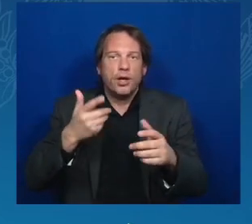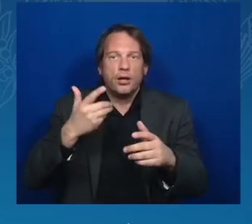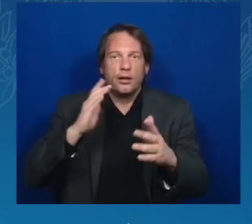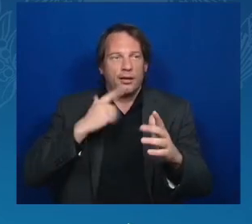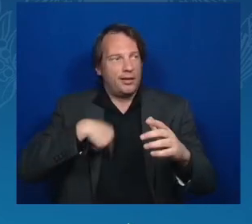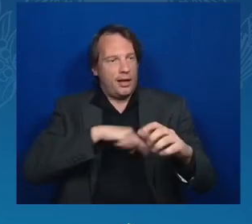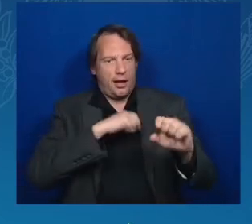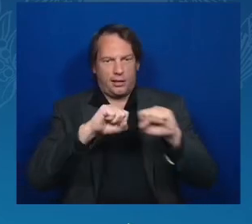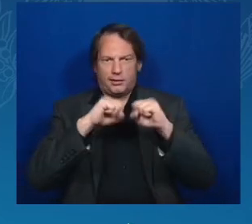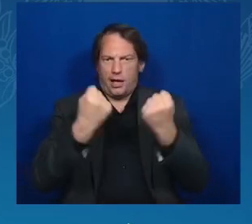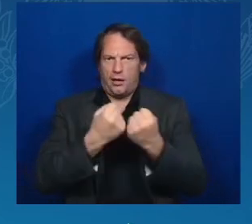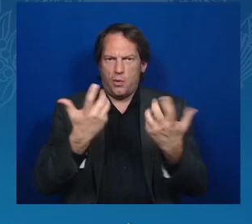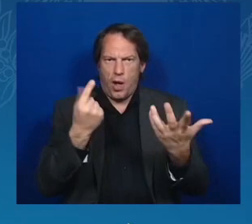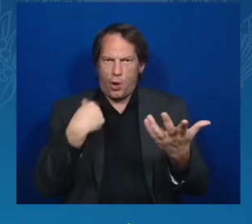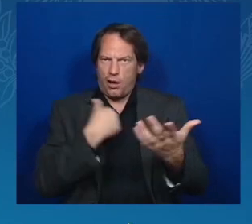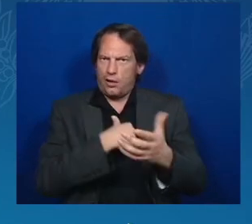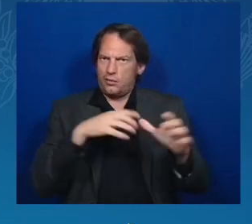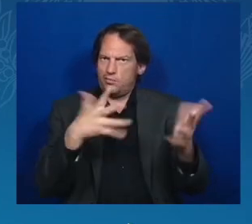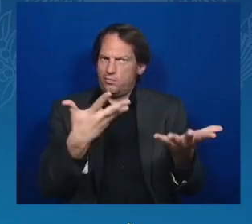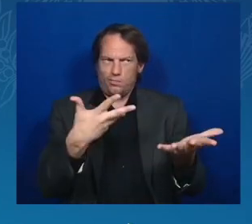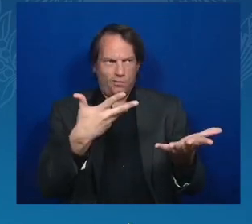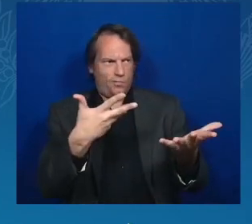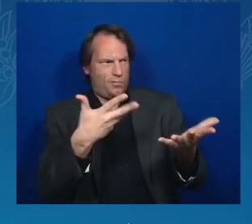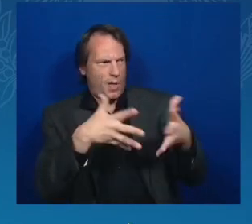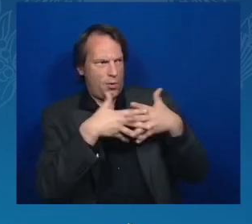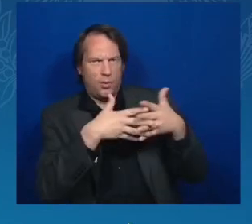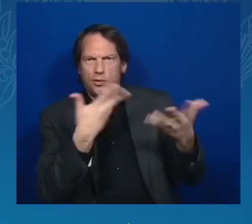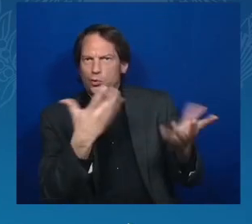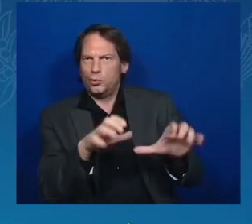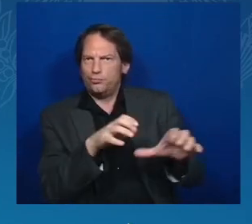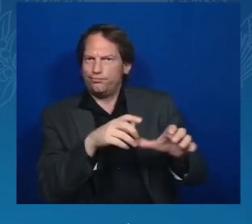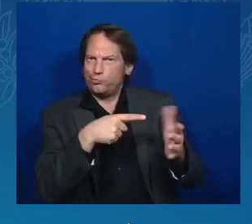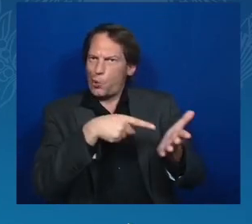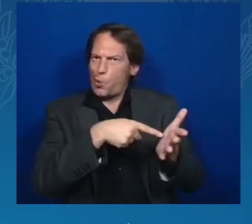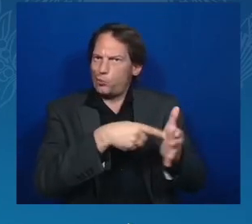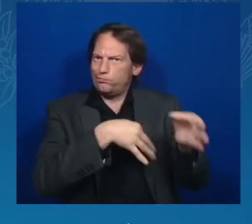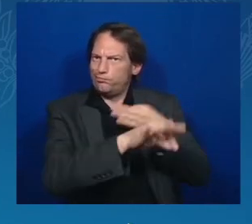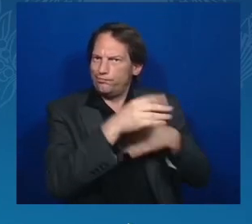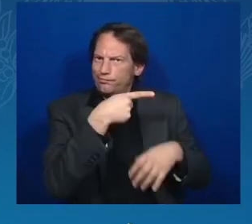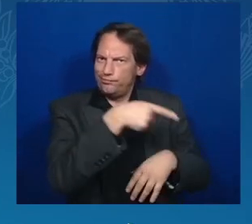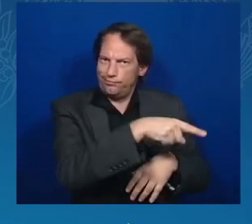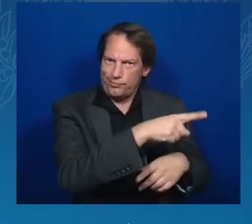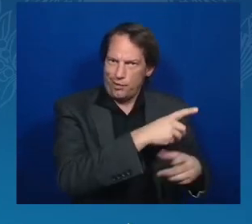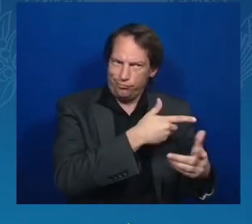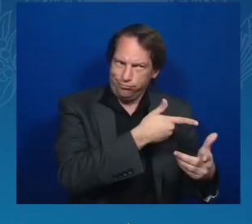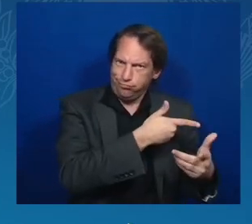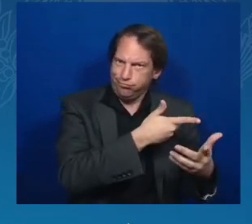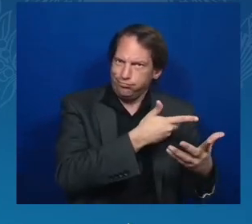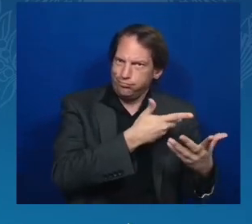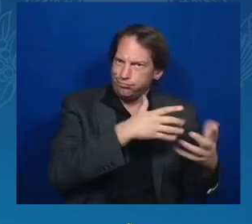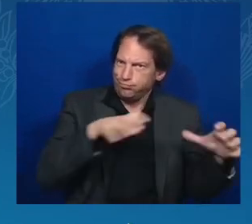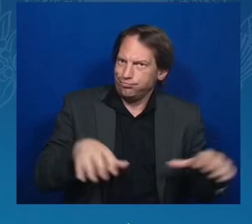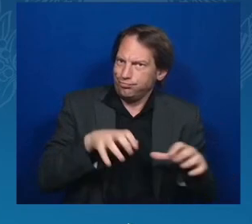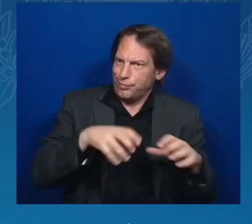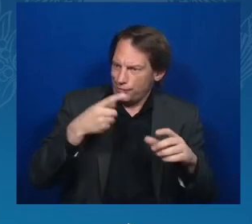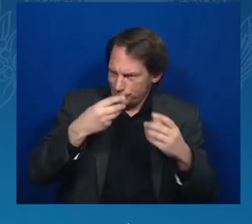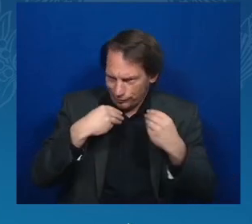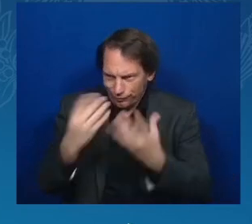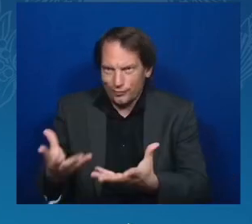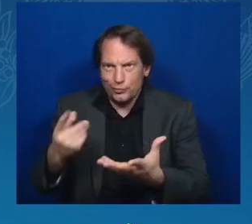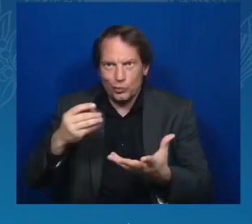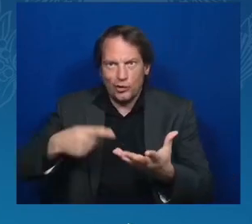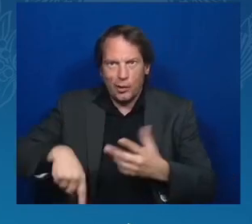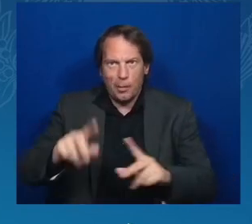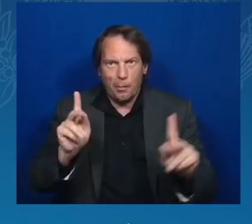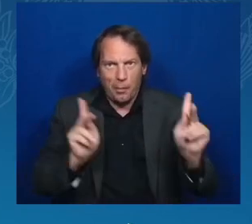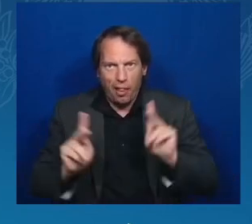people, often without the praise on a daily basis that they deserve, but their value to the strength of